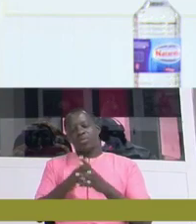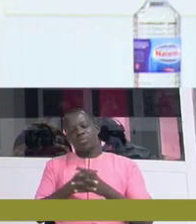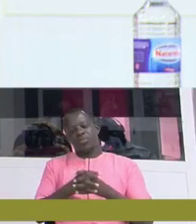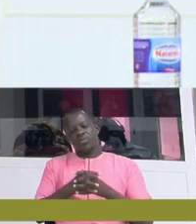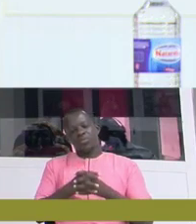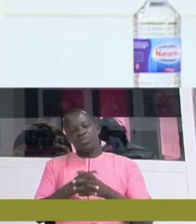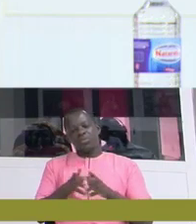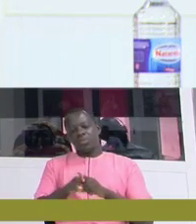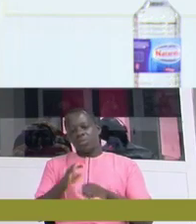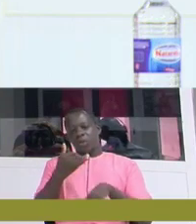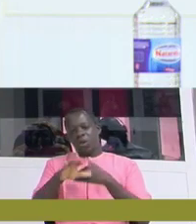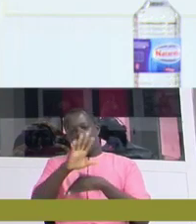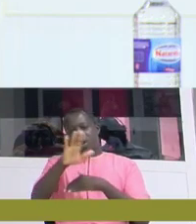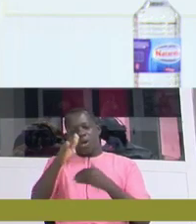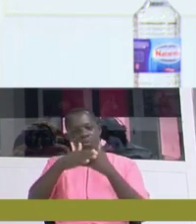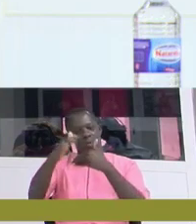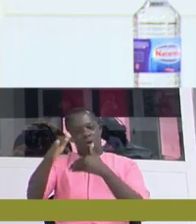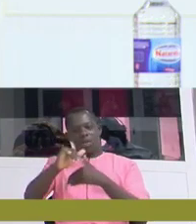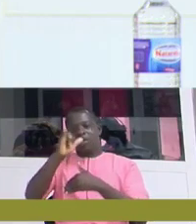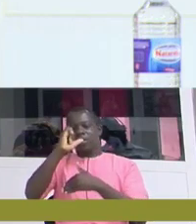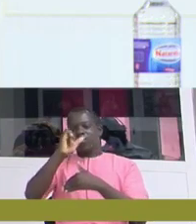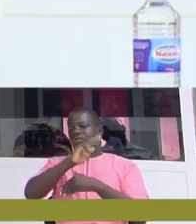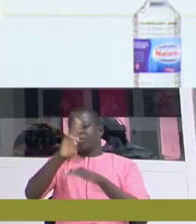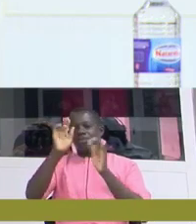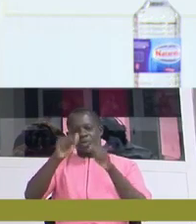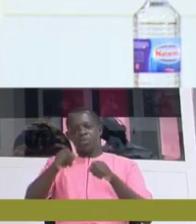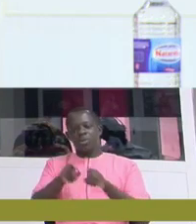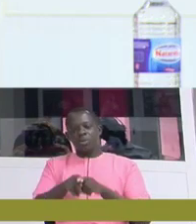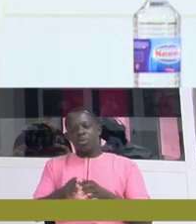drink anymore, and I placed the water.